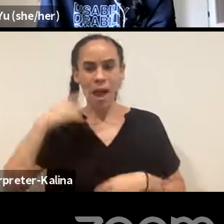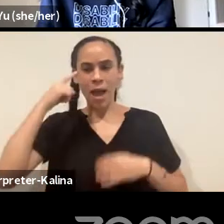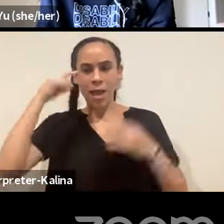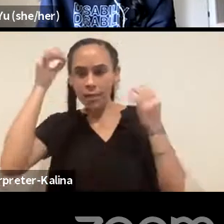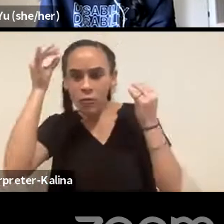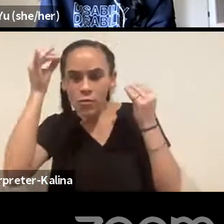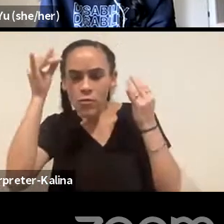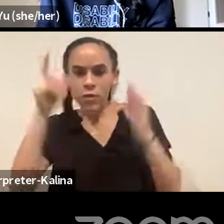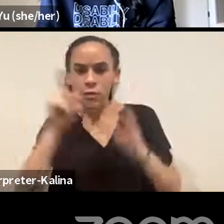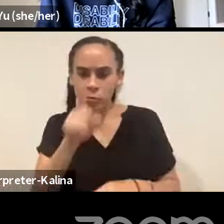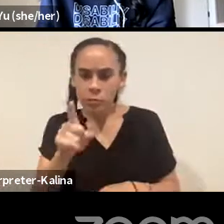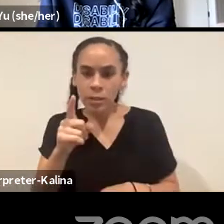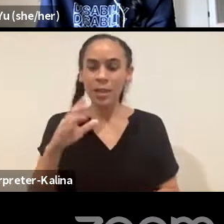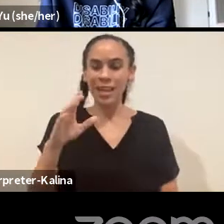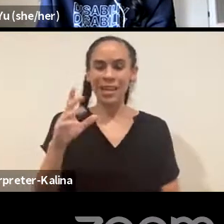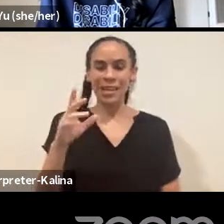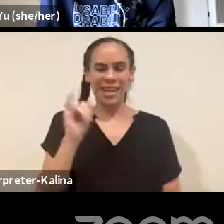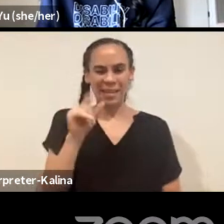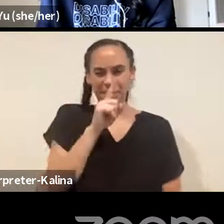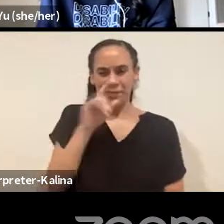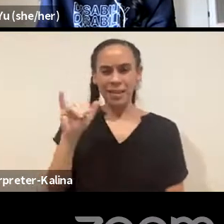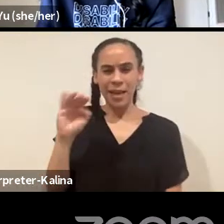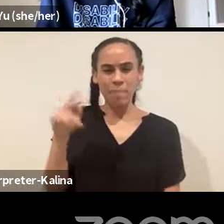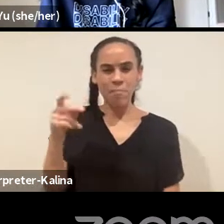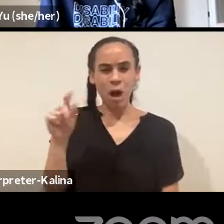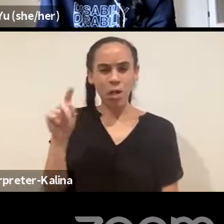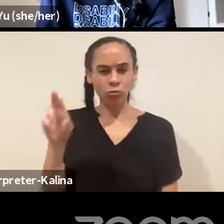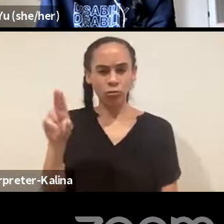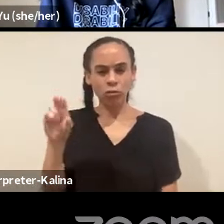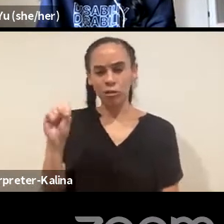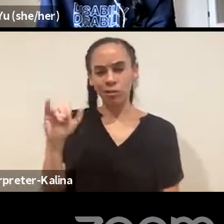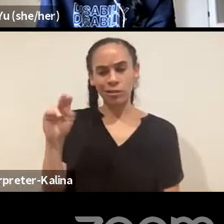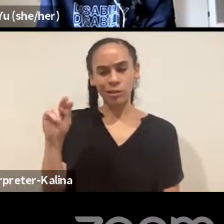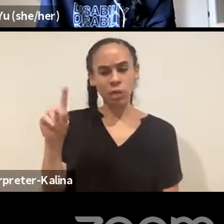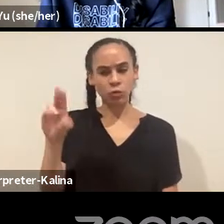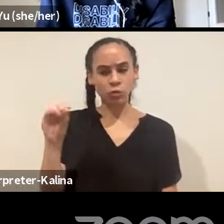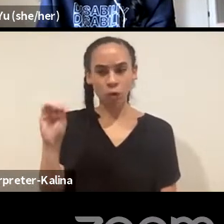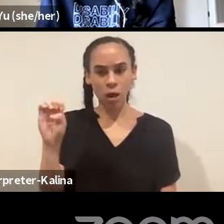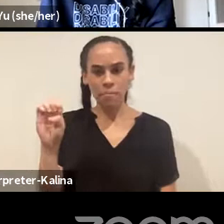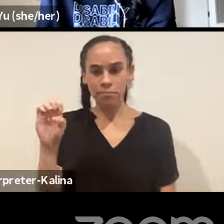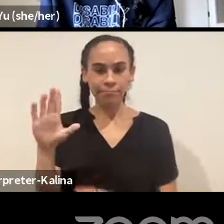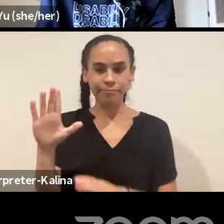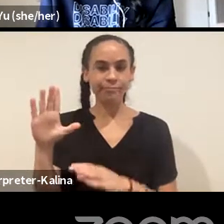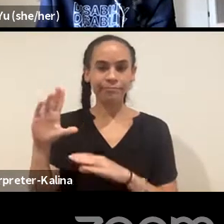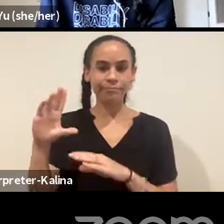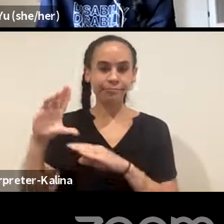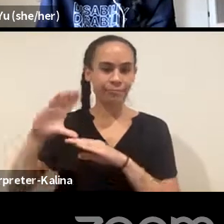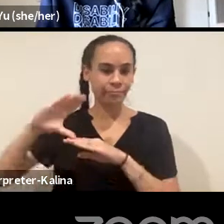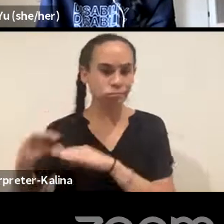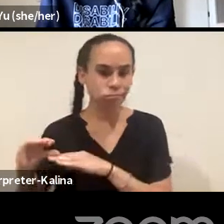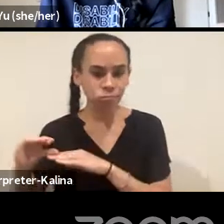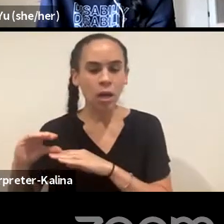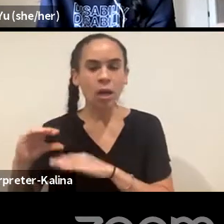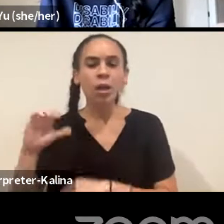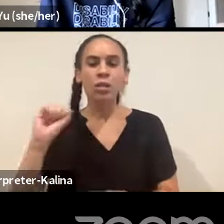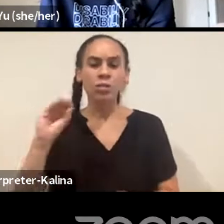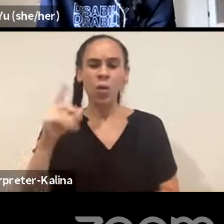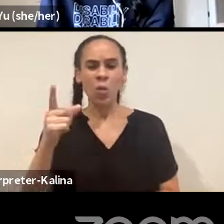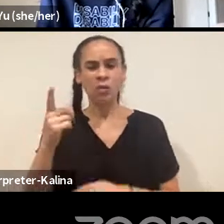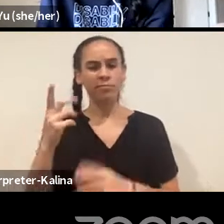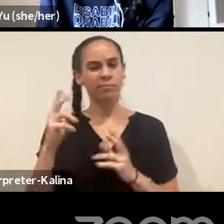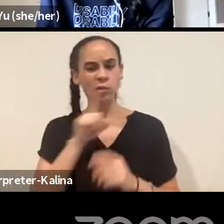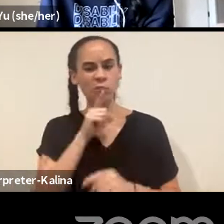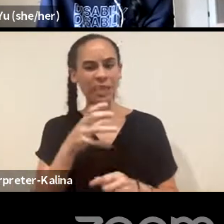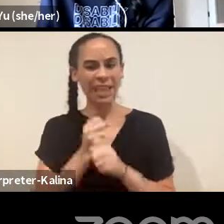syndrome seems to decrease. And, I think companies ultimately get the best out of me. So allyship means a lot.